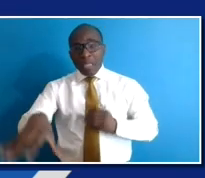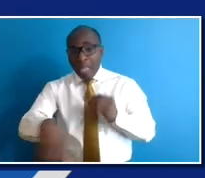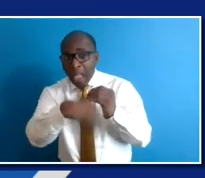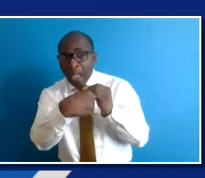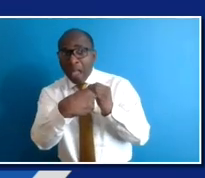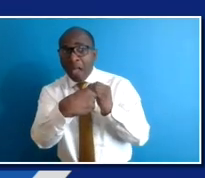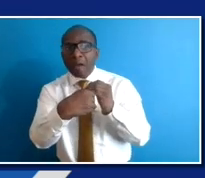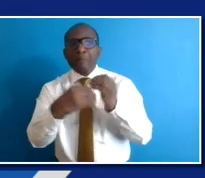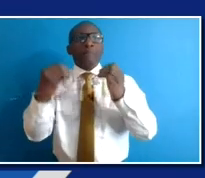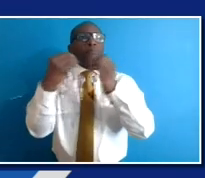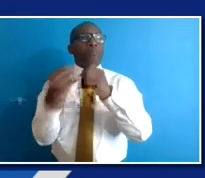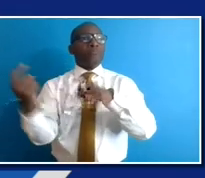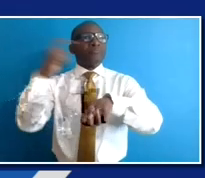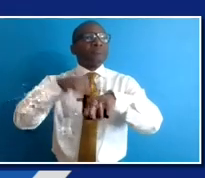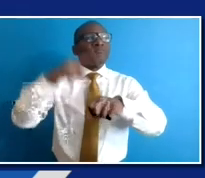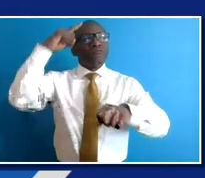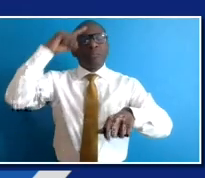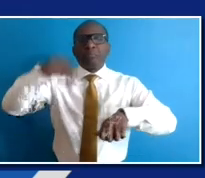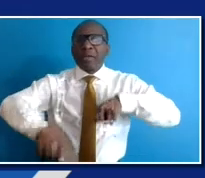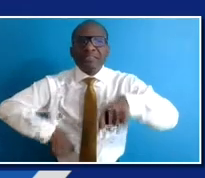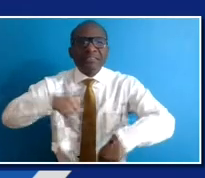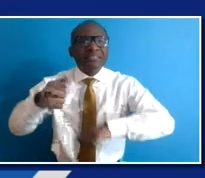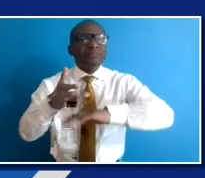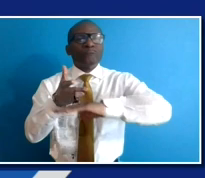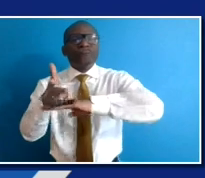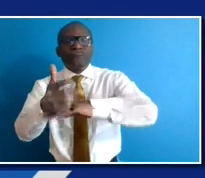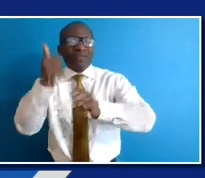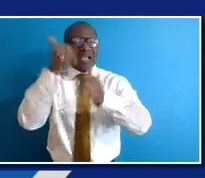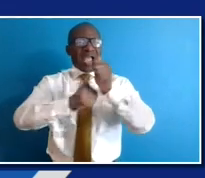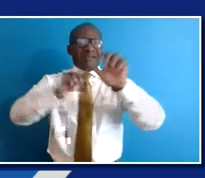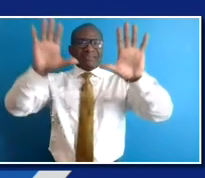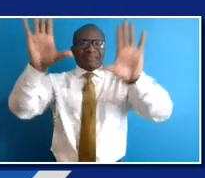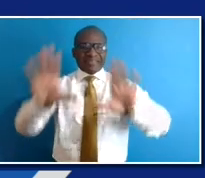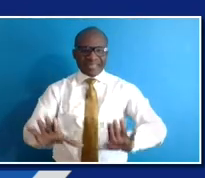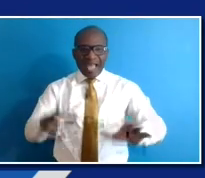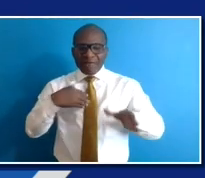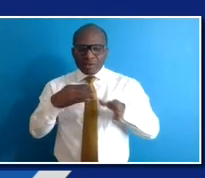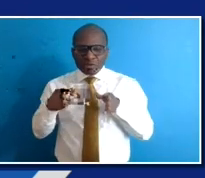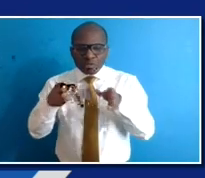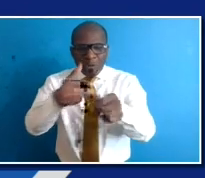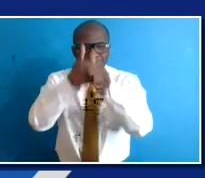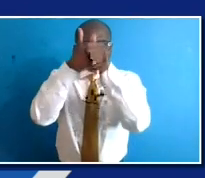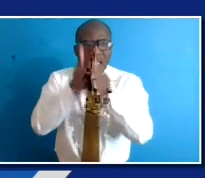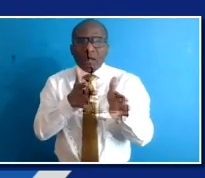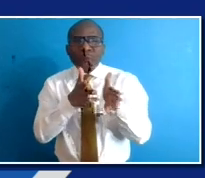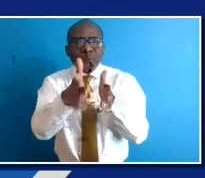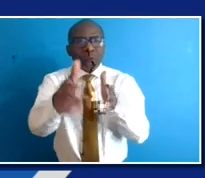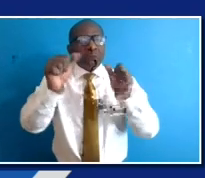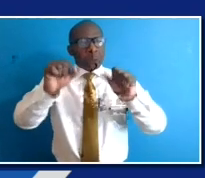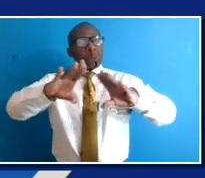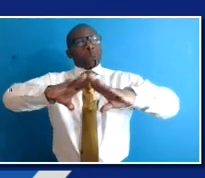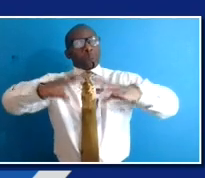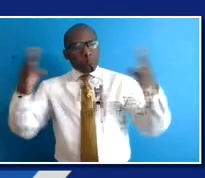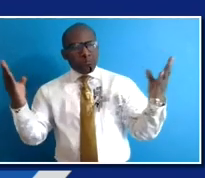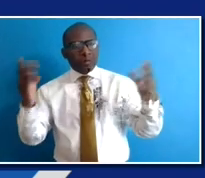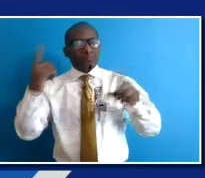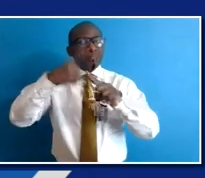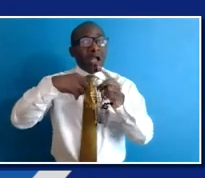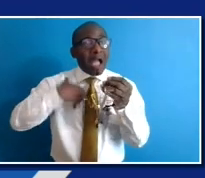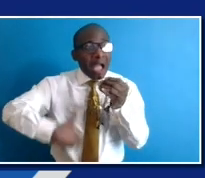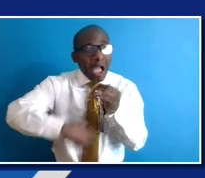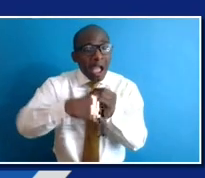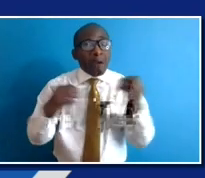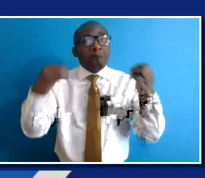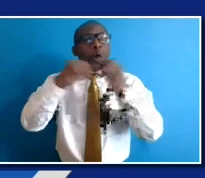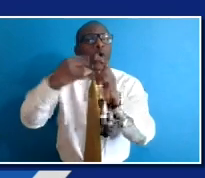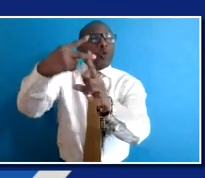northern terminus now, down to Yonkers. We've kept that open, and we've expanded the number of dates for Bicycle Sunday. The golf courses are open. They're actually having a